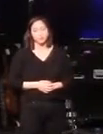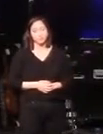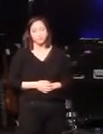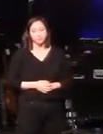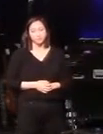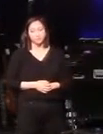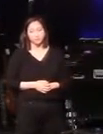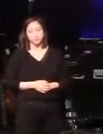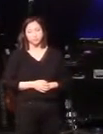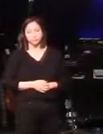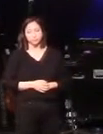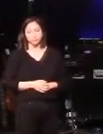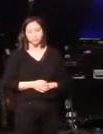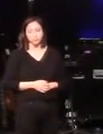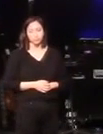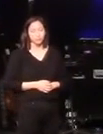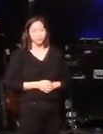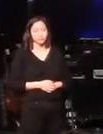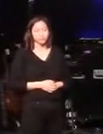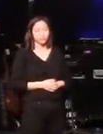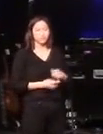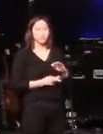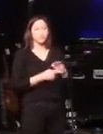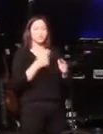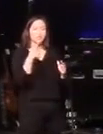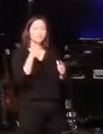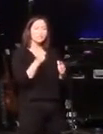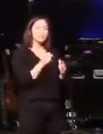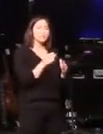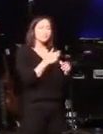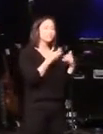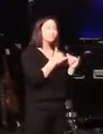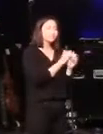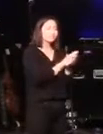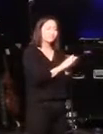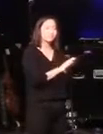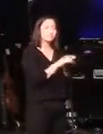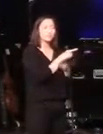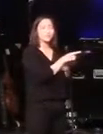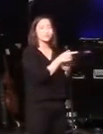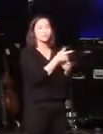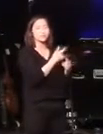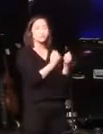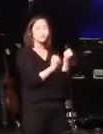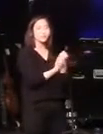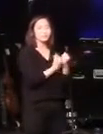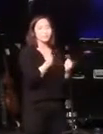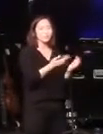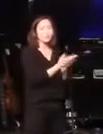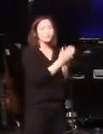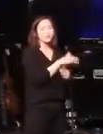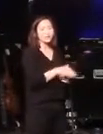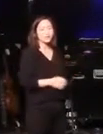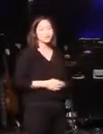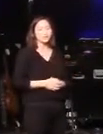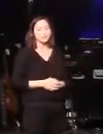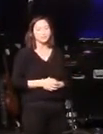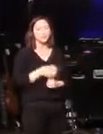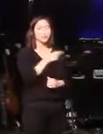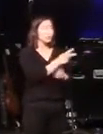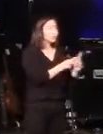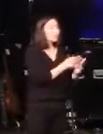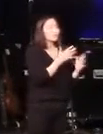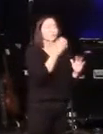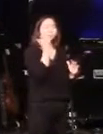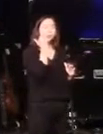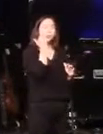Yet, it was kind of you to share in my trouble. Verse 15. And you Philippians yourselves know that in the beginning of